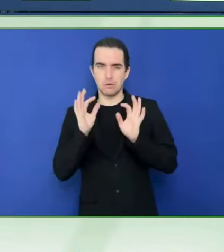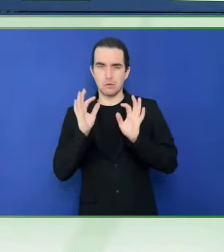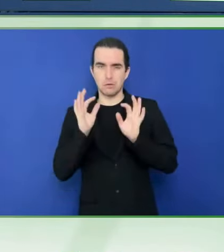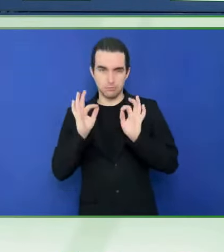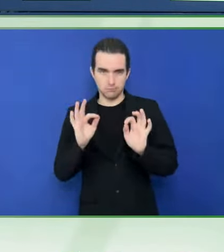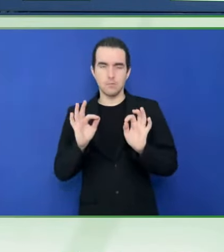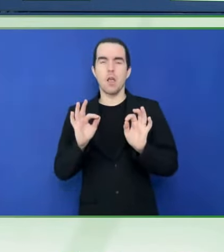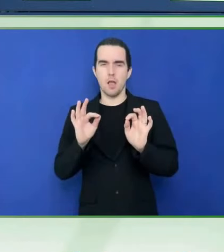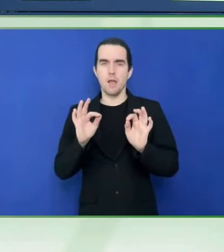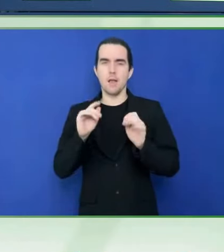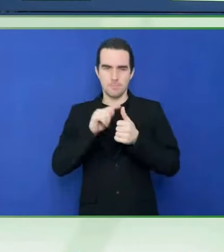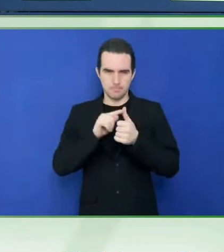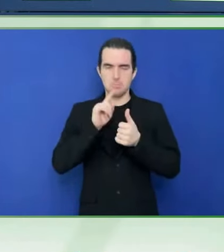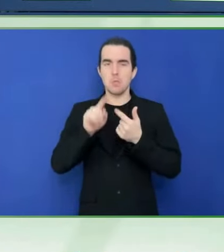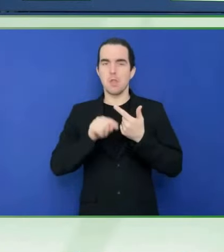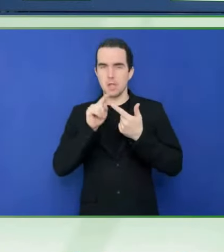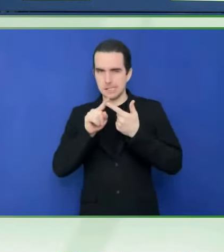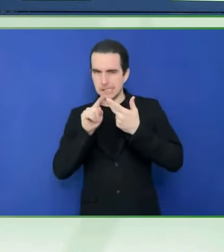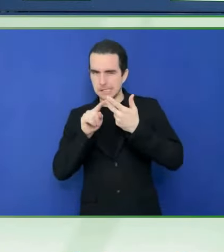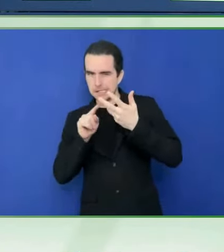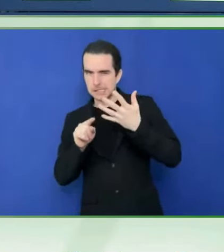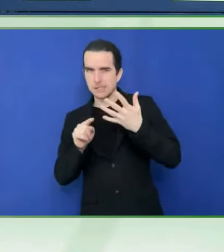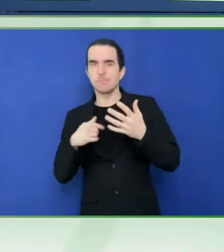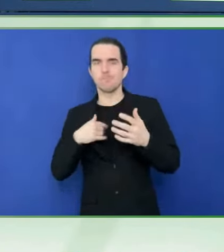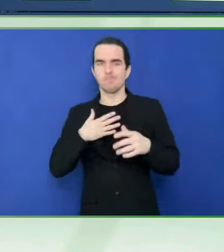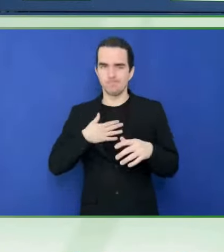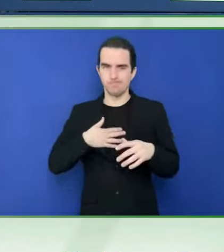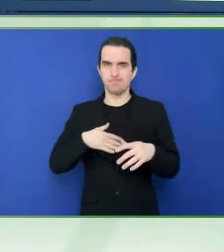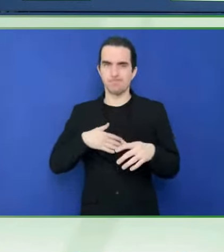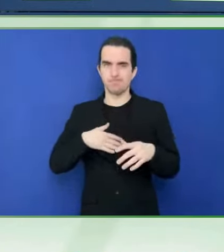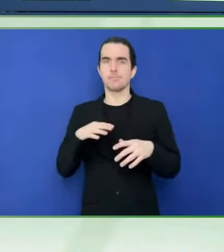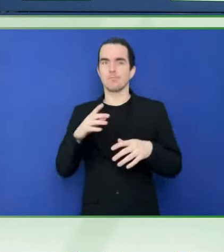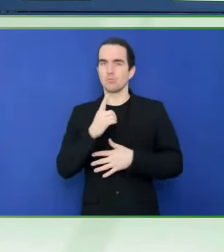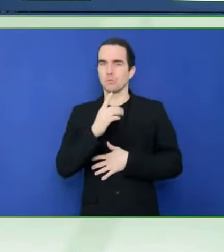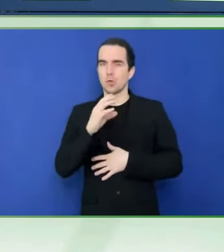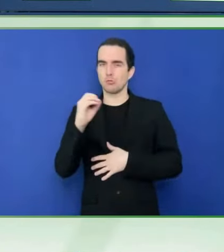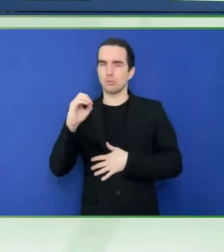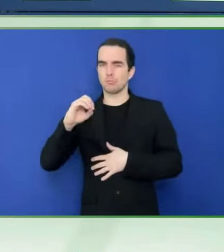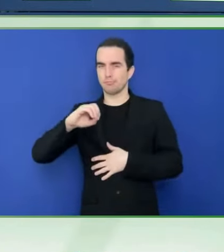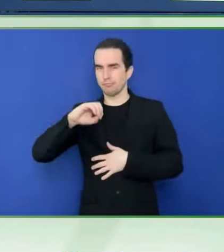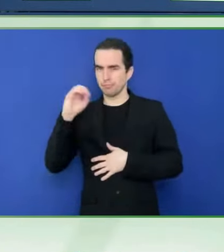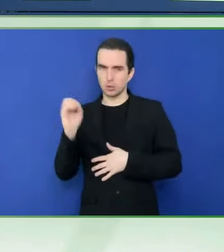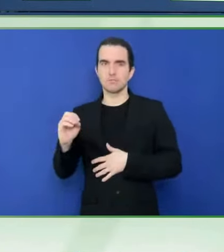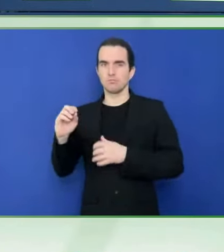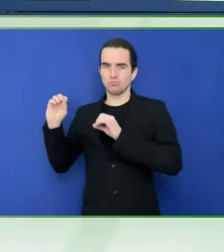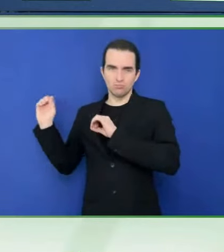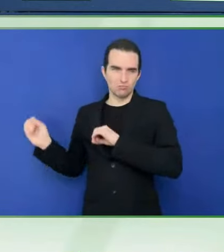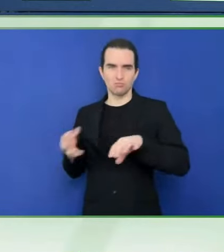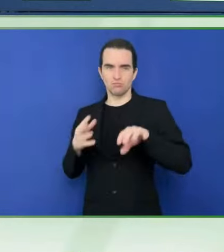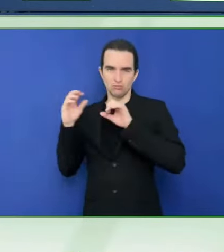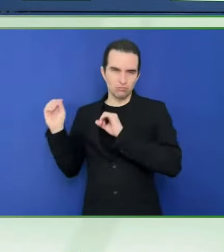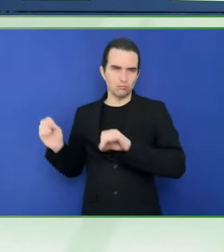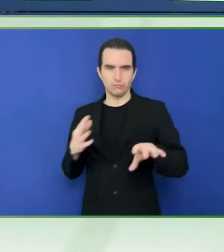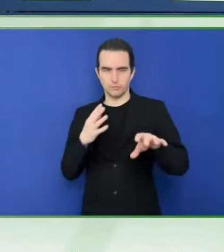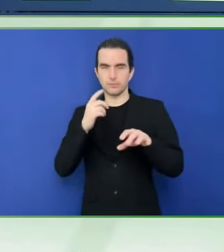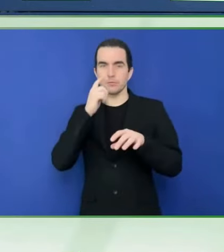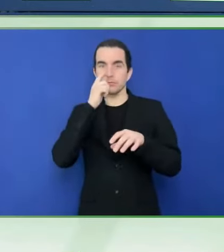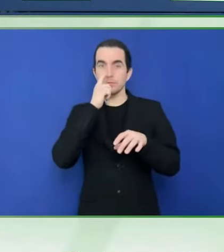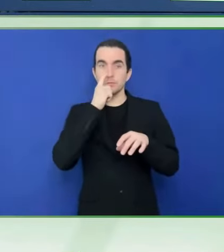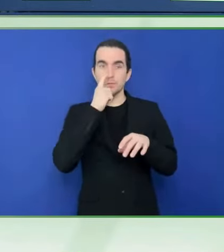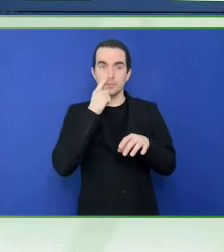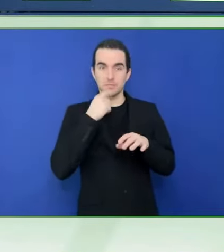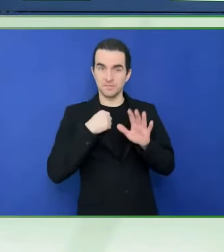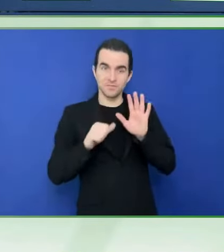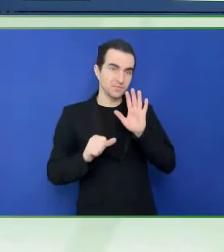with European transport interoperability standards, among other TSA